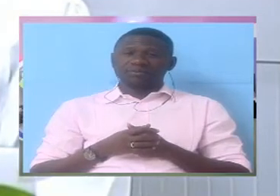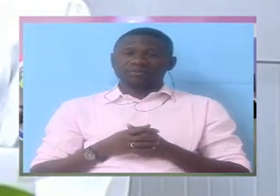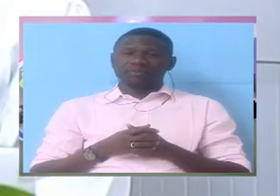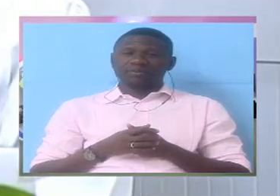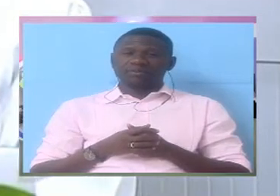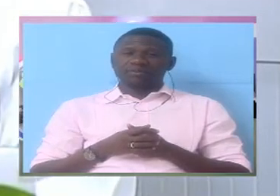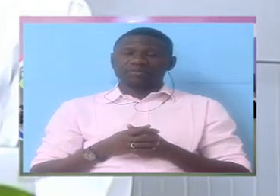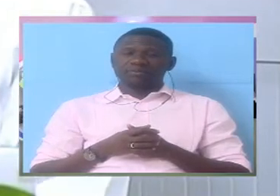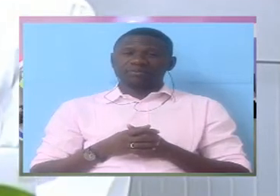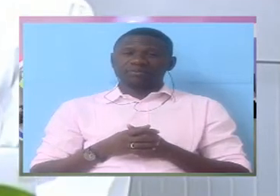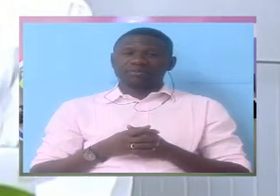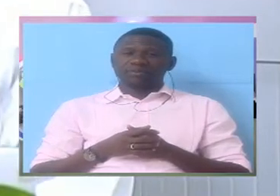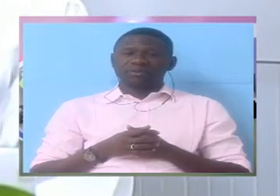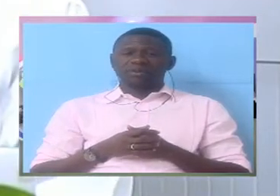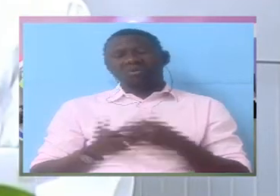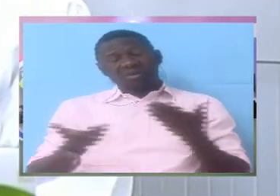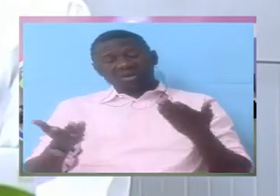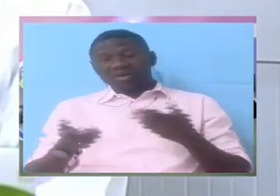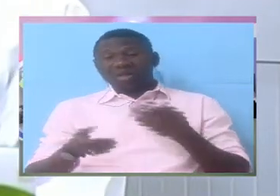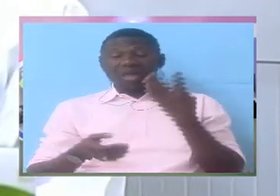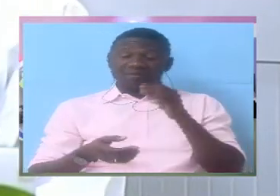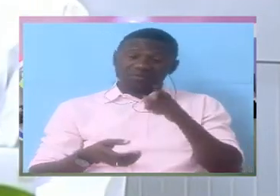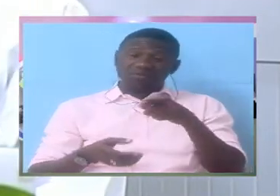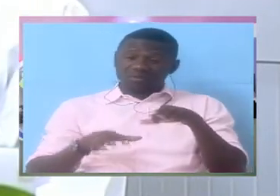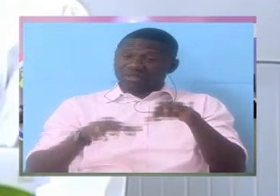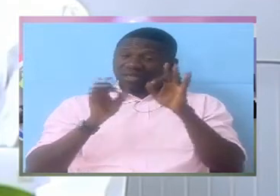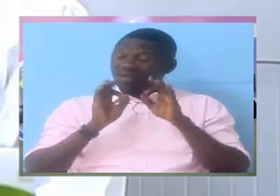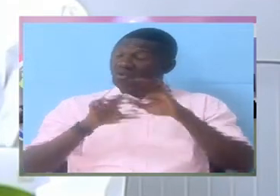Well, if you take all that to be torture, well, it's torture.